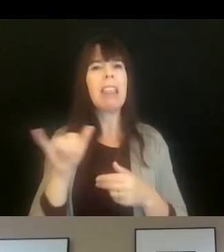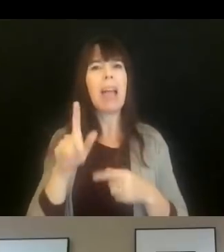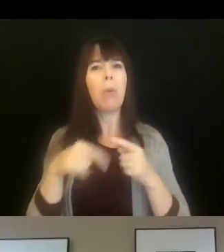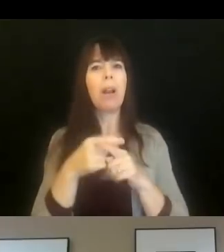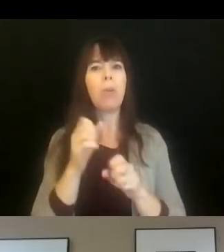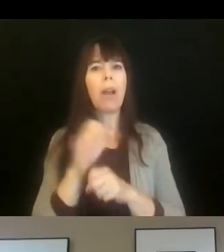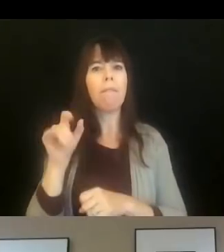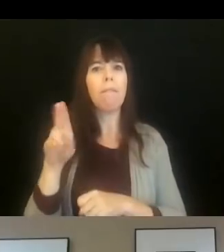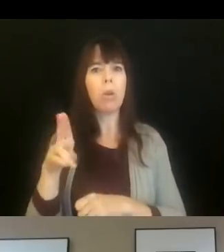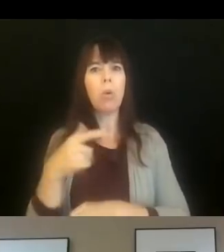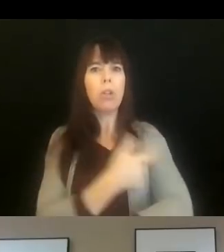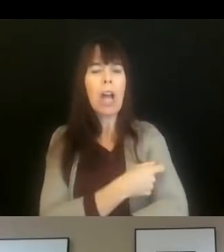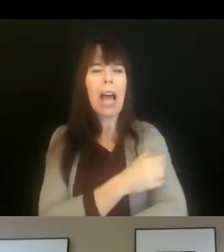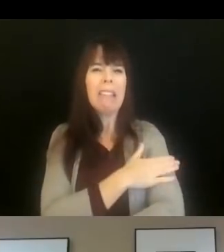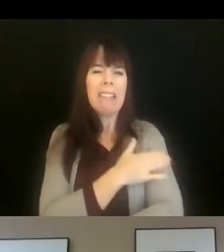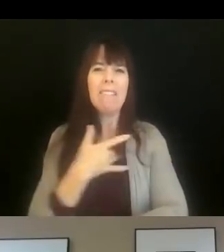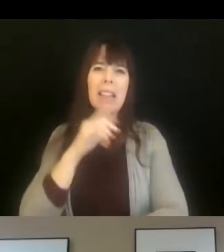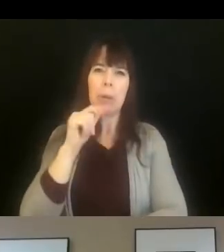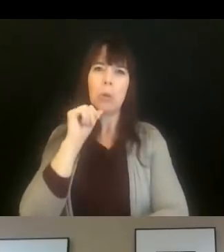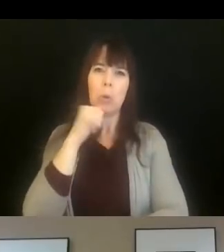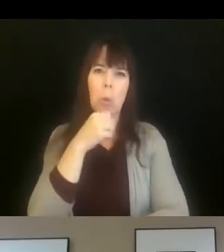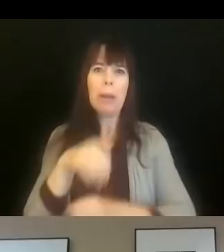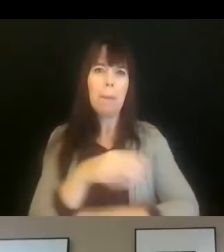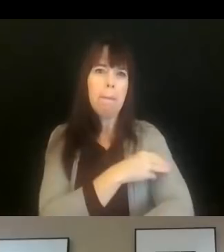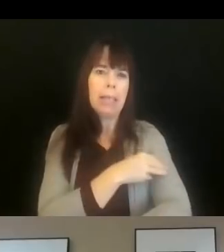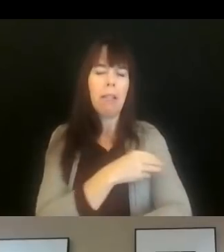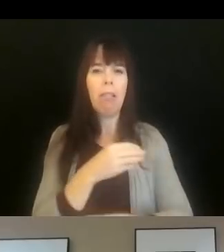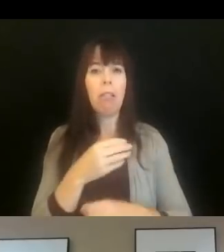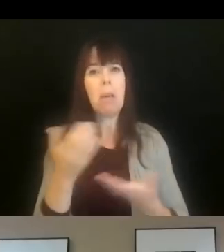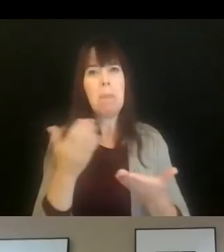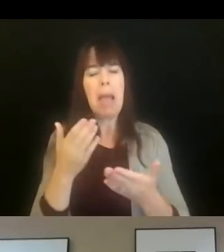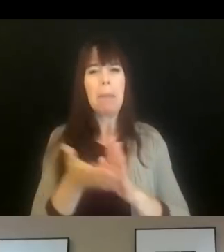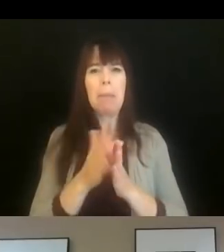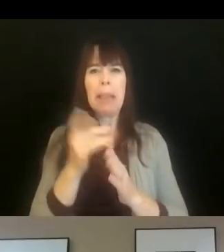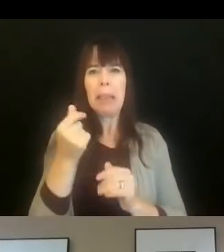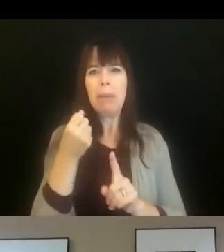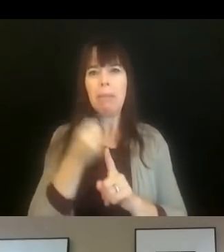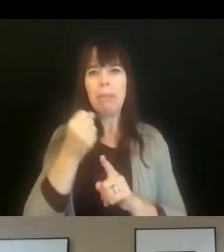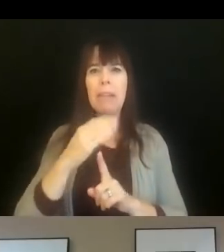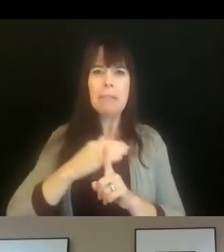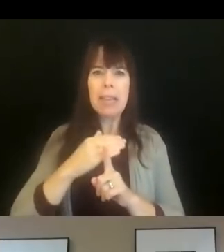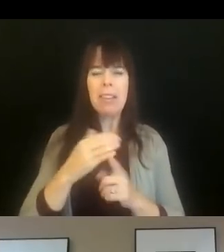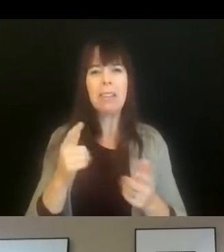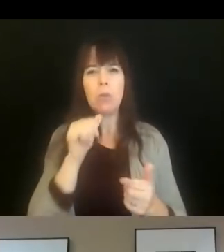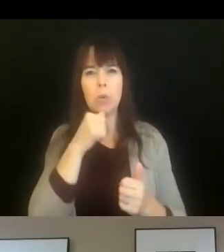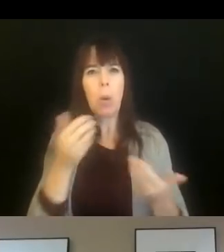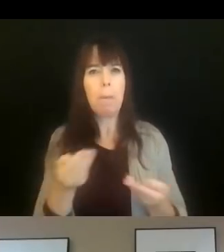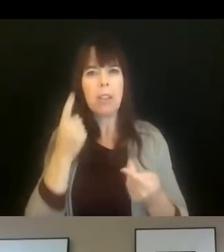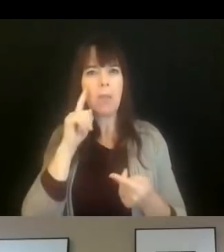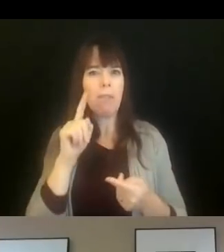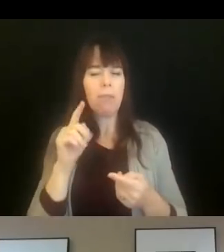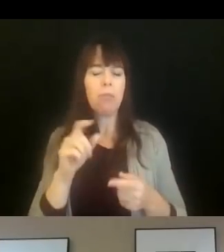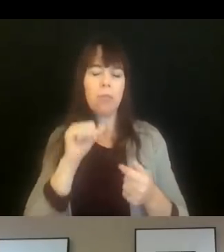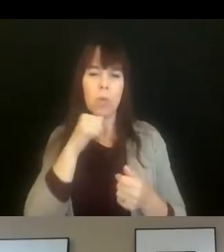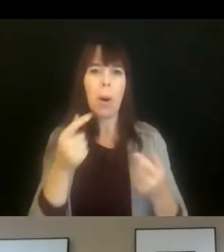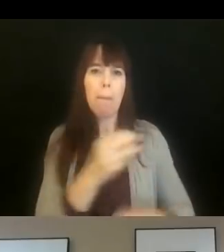shot. You get a little bit of pain and tenderness. You might even have a low-grade fever and achiness for a few days. These symptoms